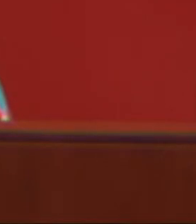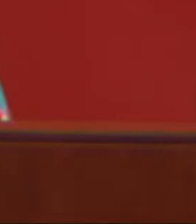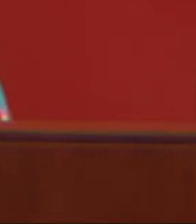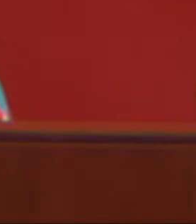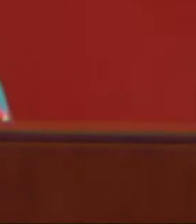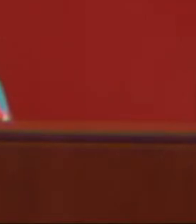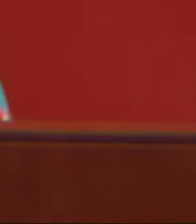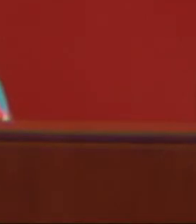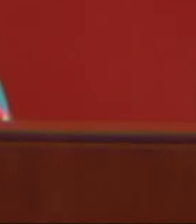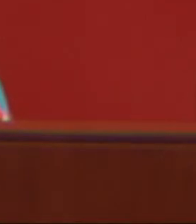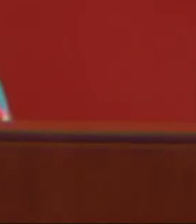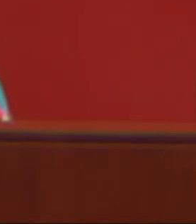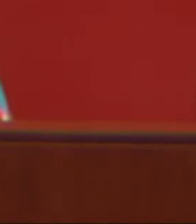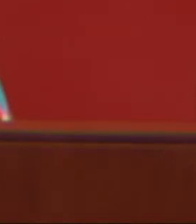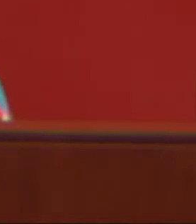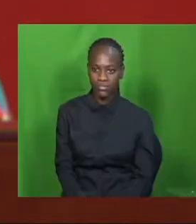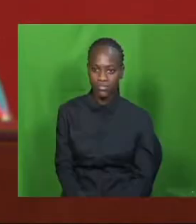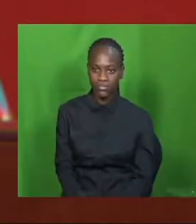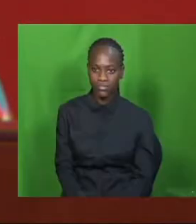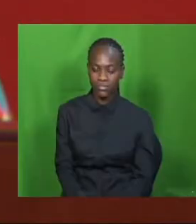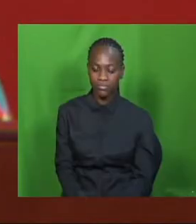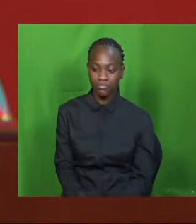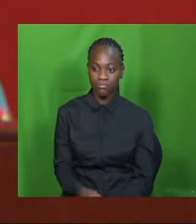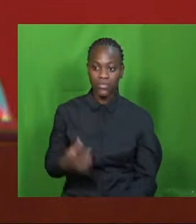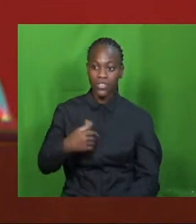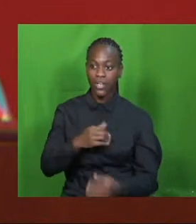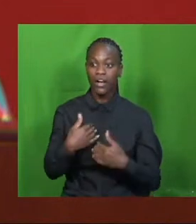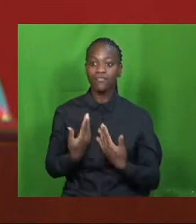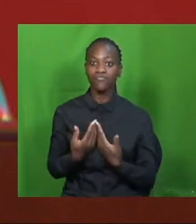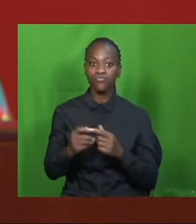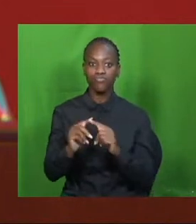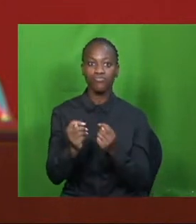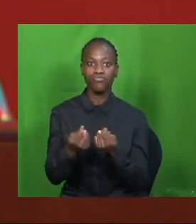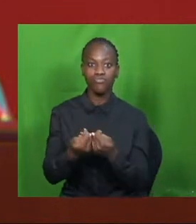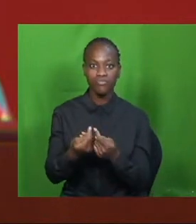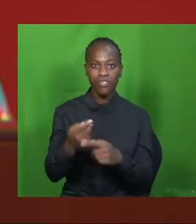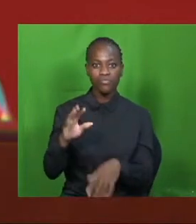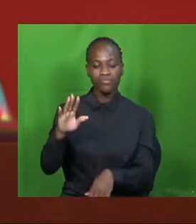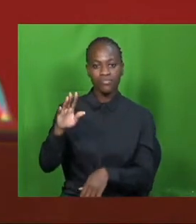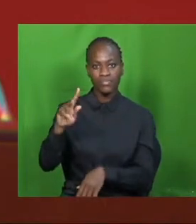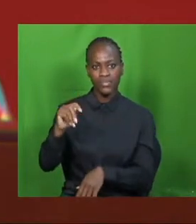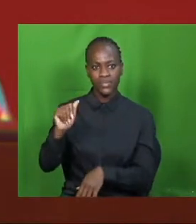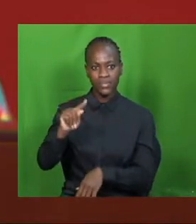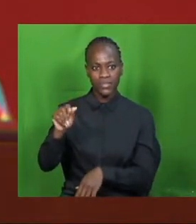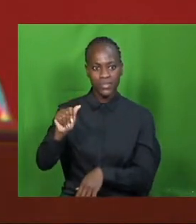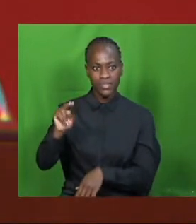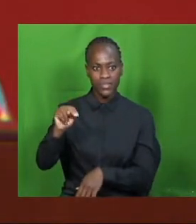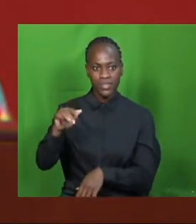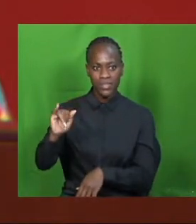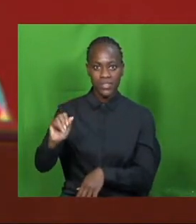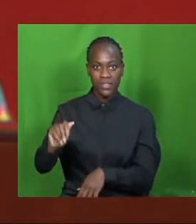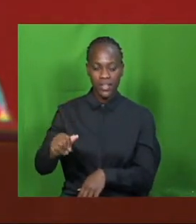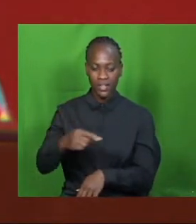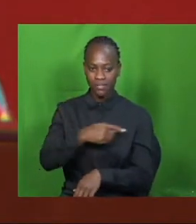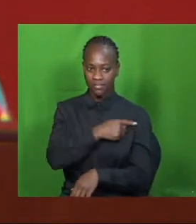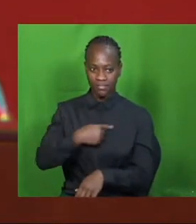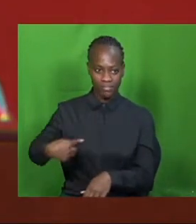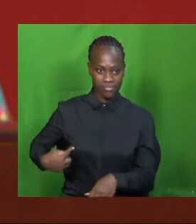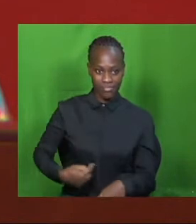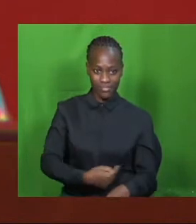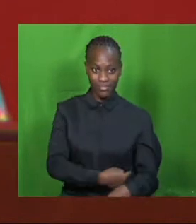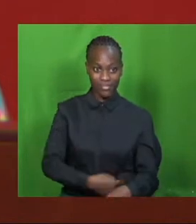We had a delegation from Tanzania, and we also